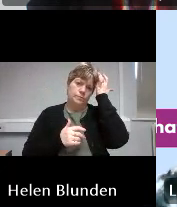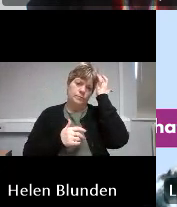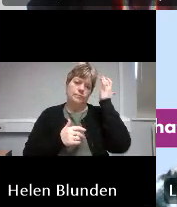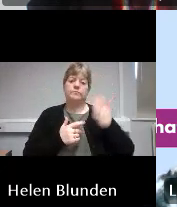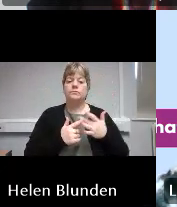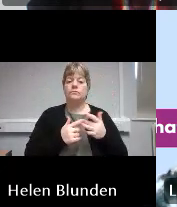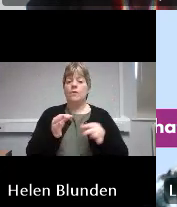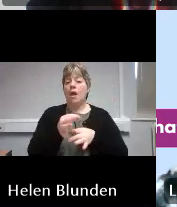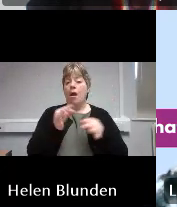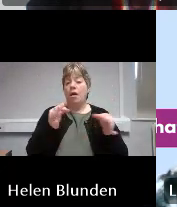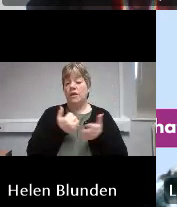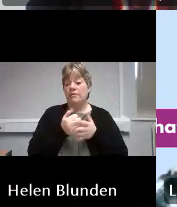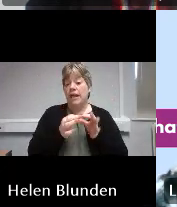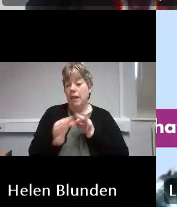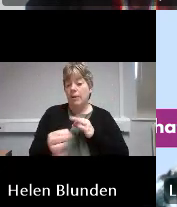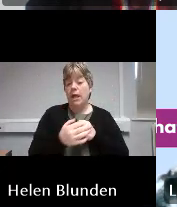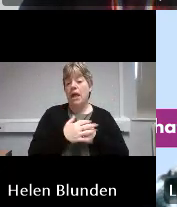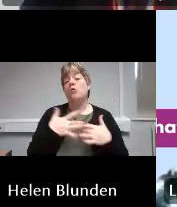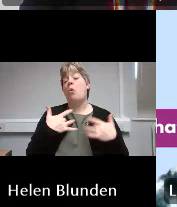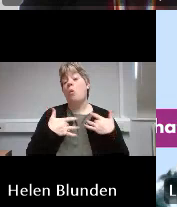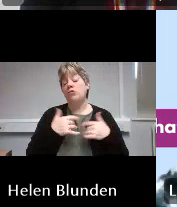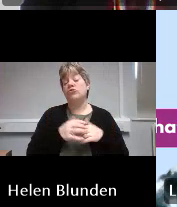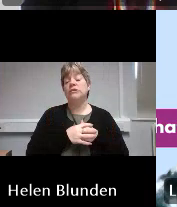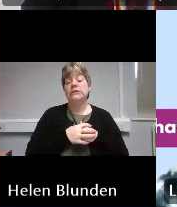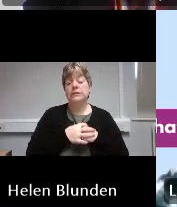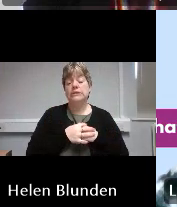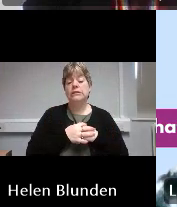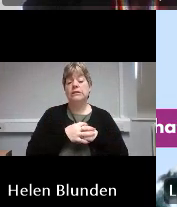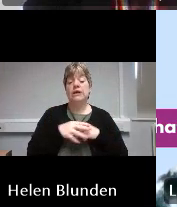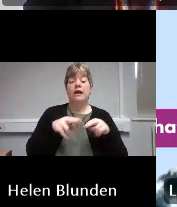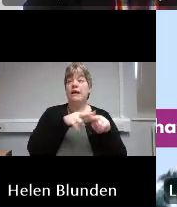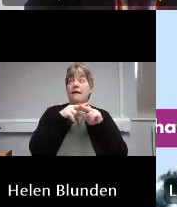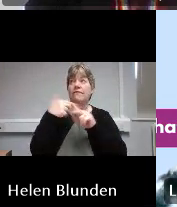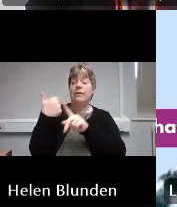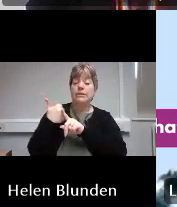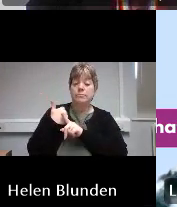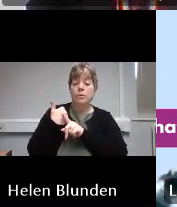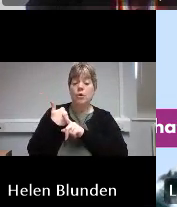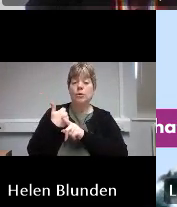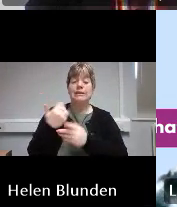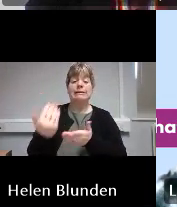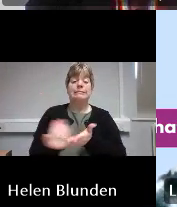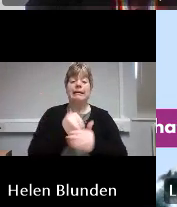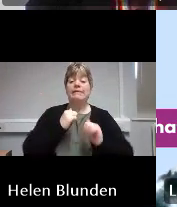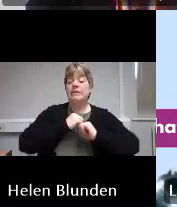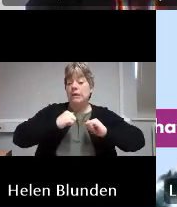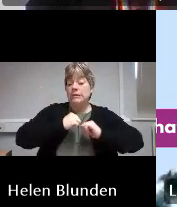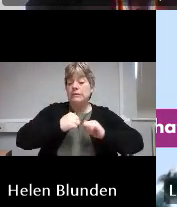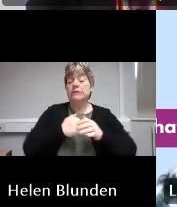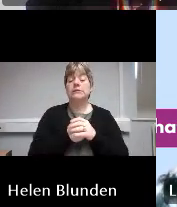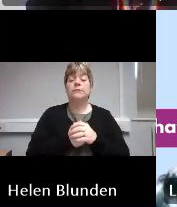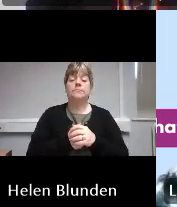Alternative helplines, interesting. Family support, safe spaces,